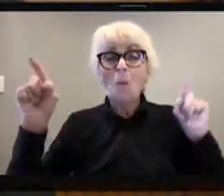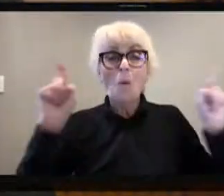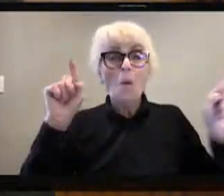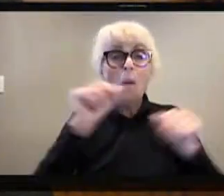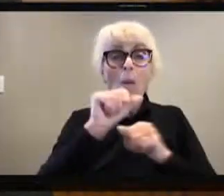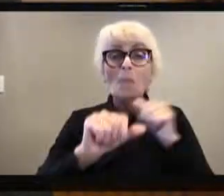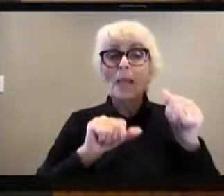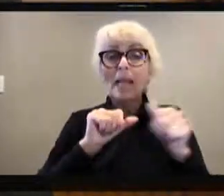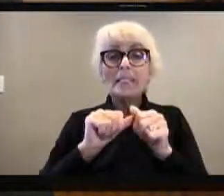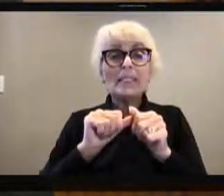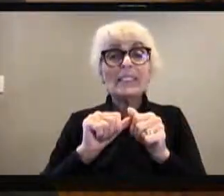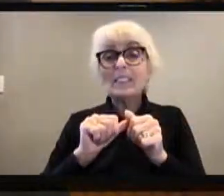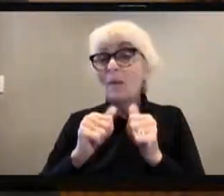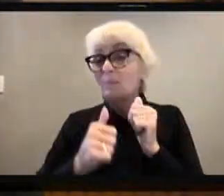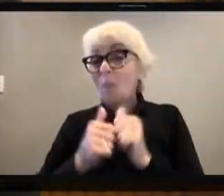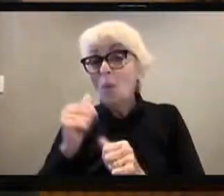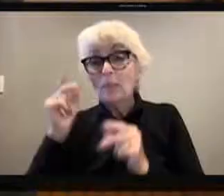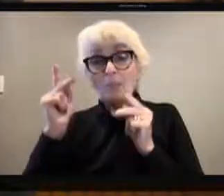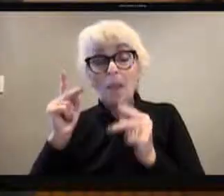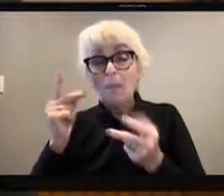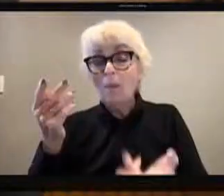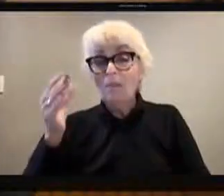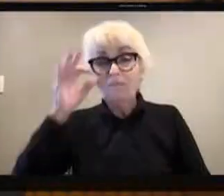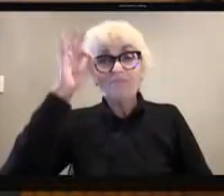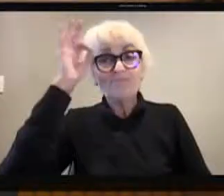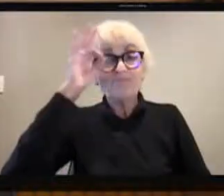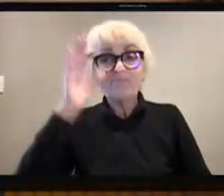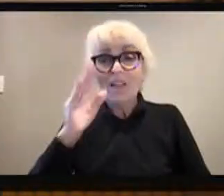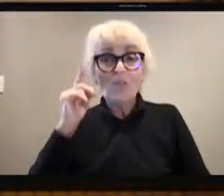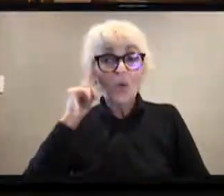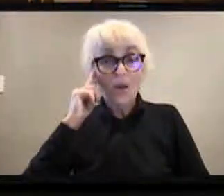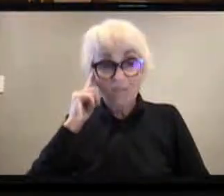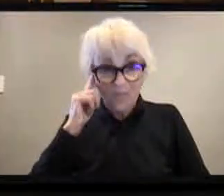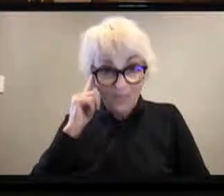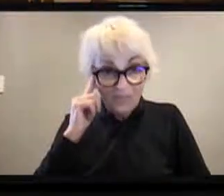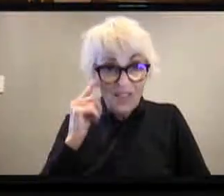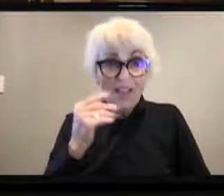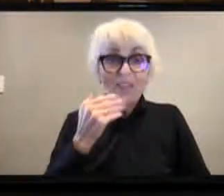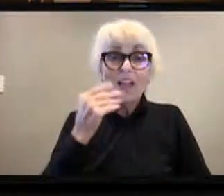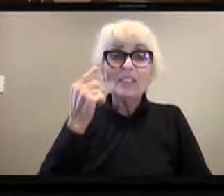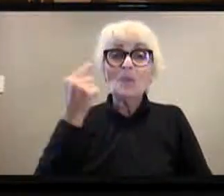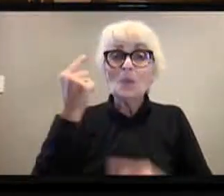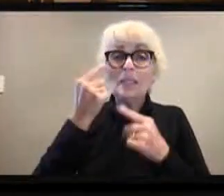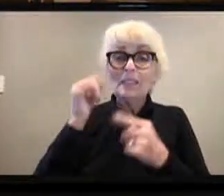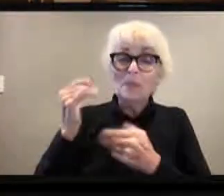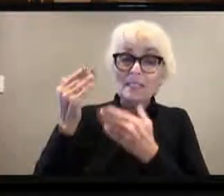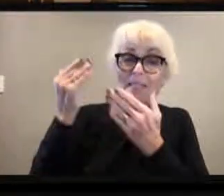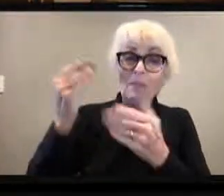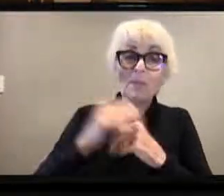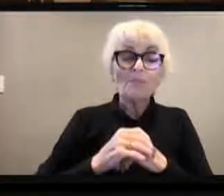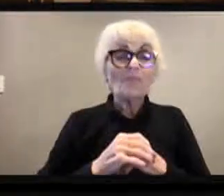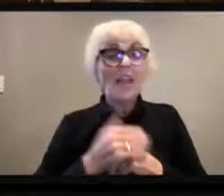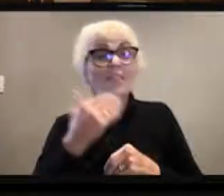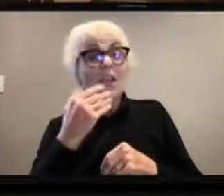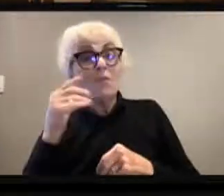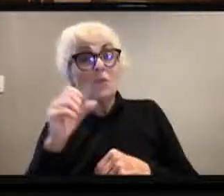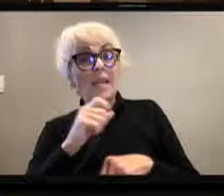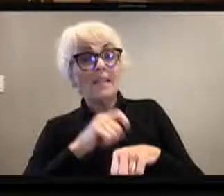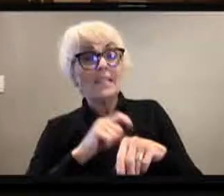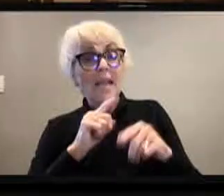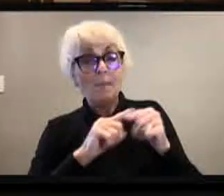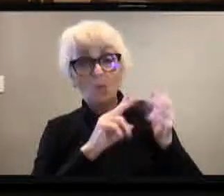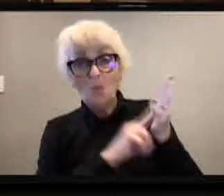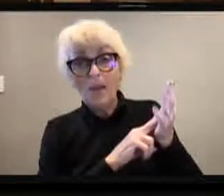have never heard of. Thank you for considering this nomination. Thank you so much for taking the time to register to speak.